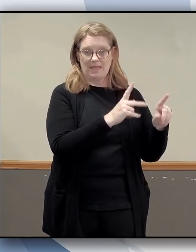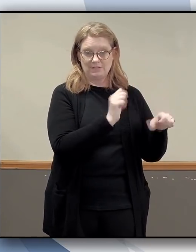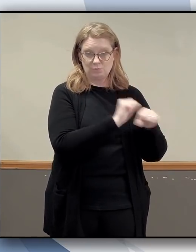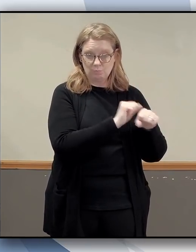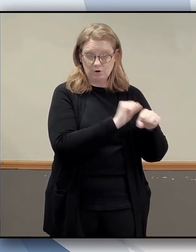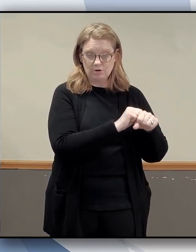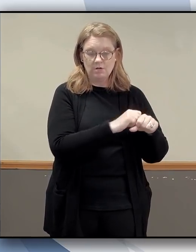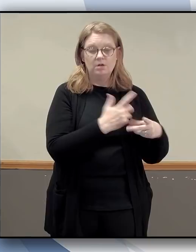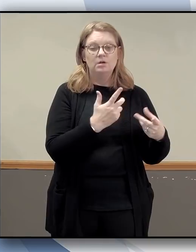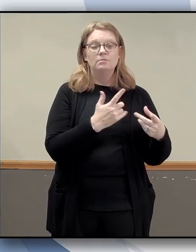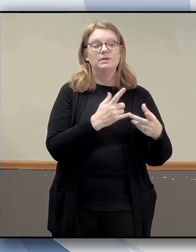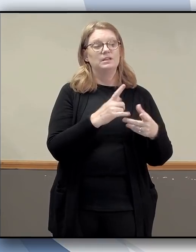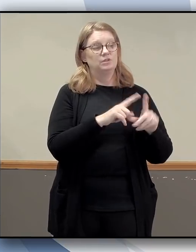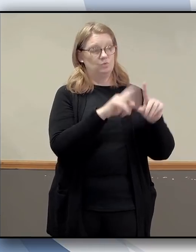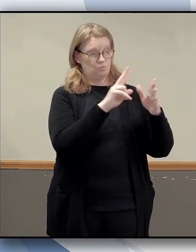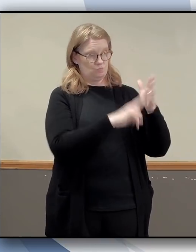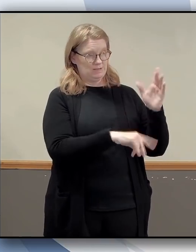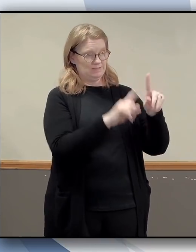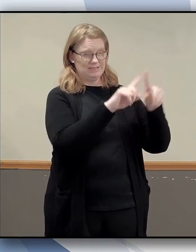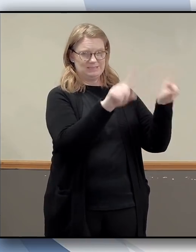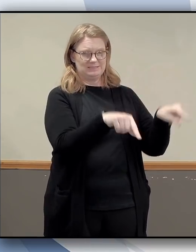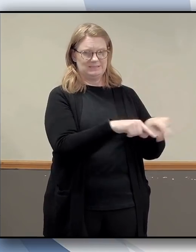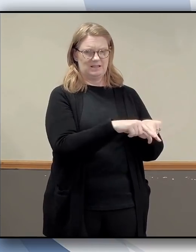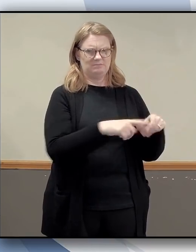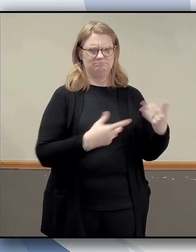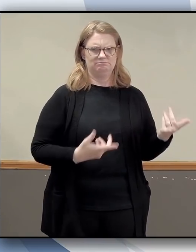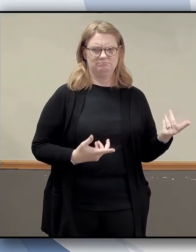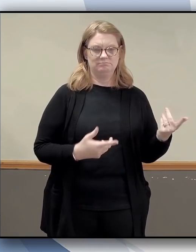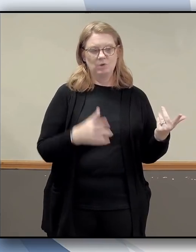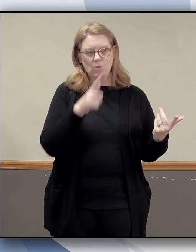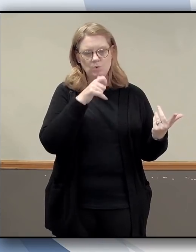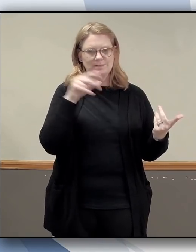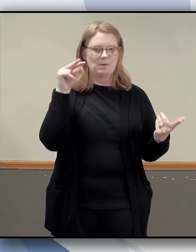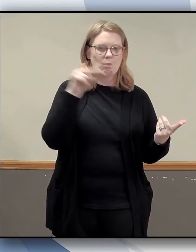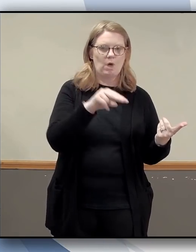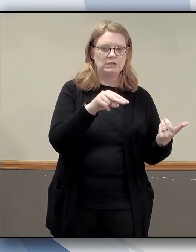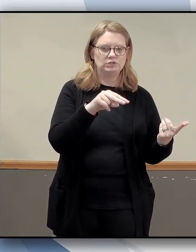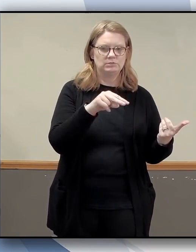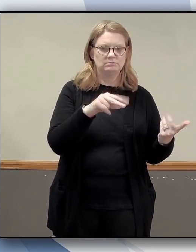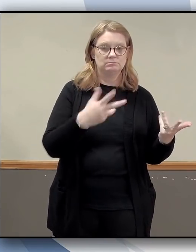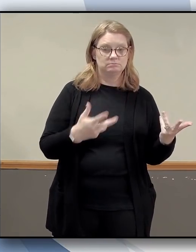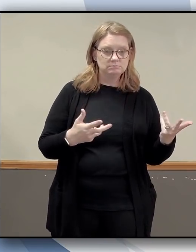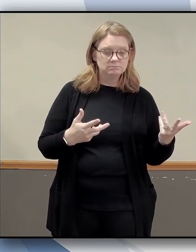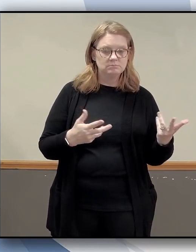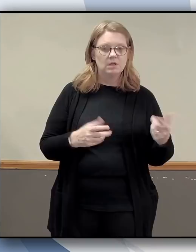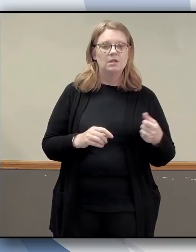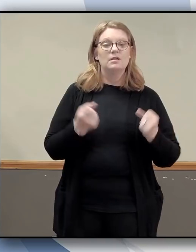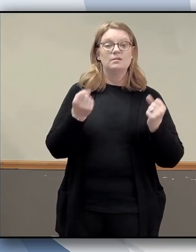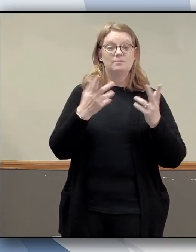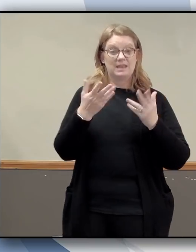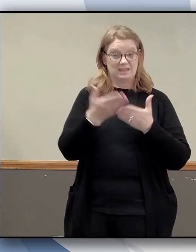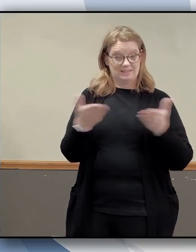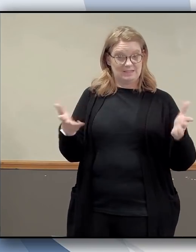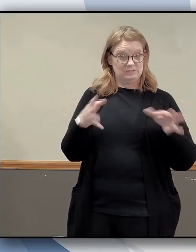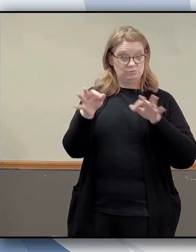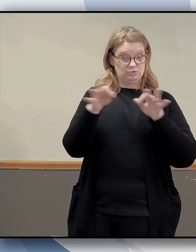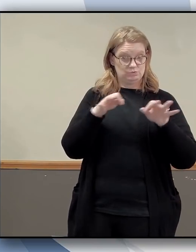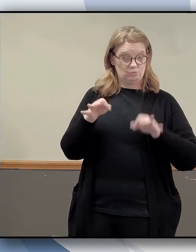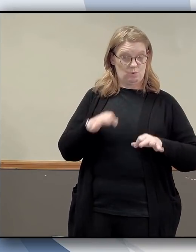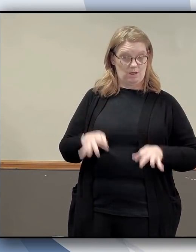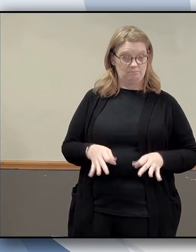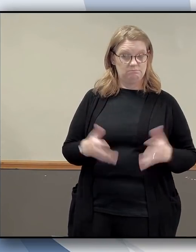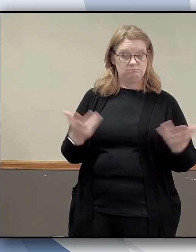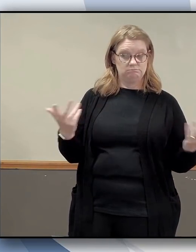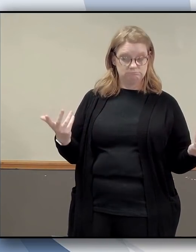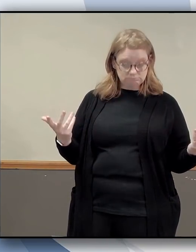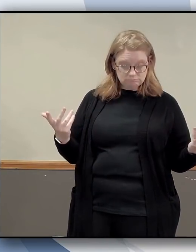But when you read that sign, you probably say to yourself, who's here to enforce that? Because a number of the things that you described all